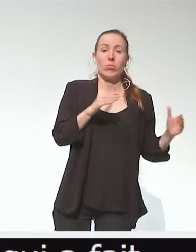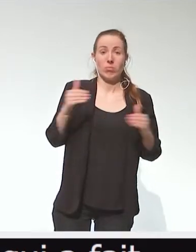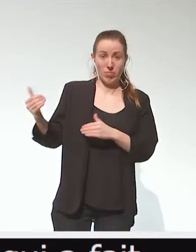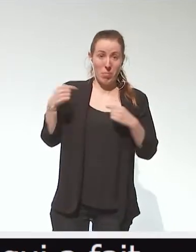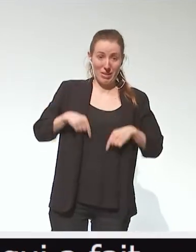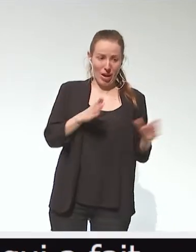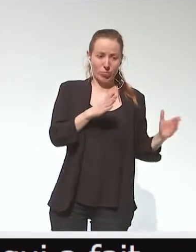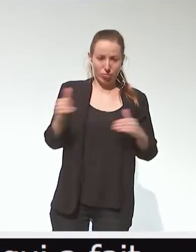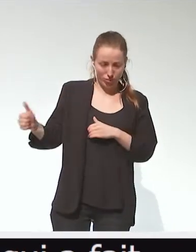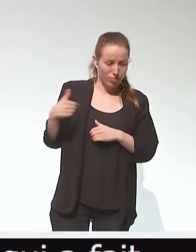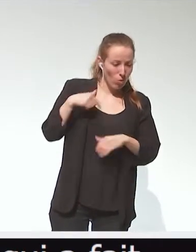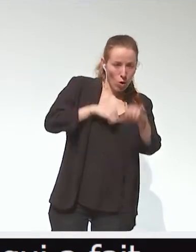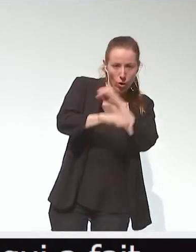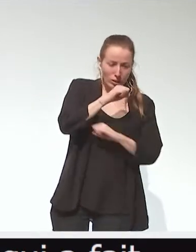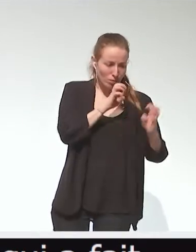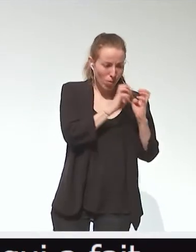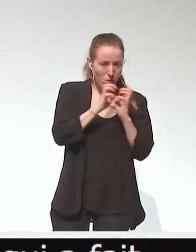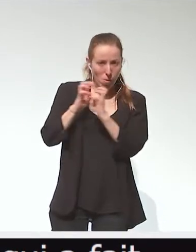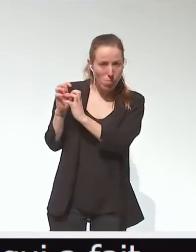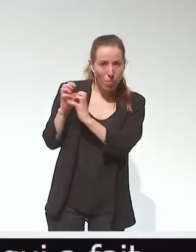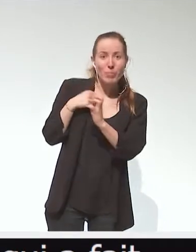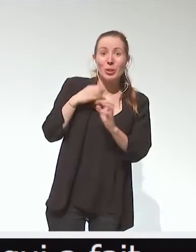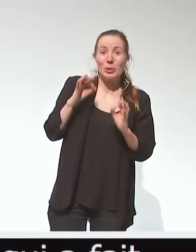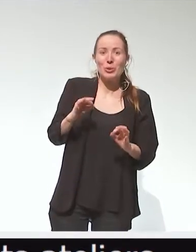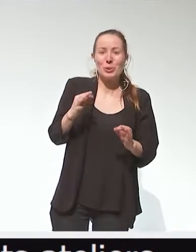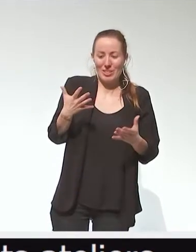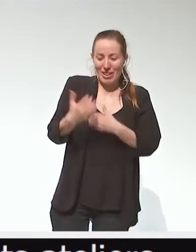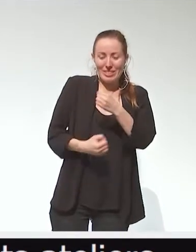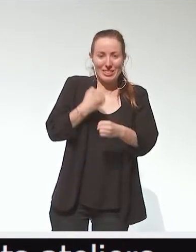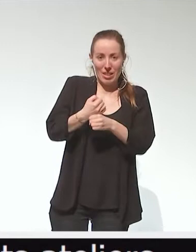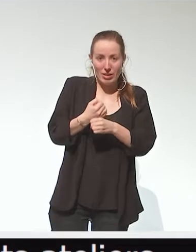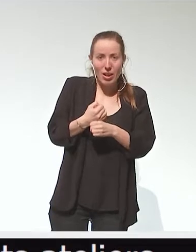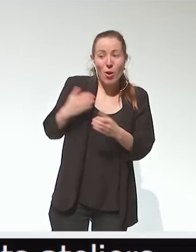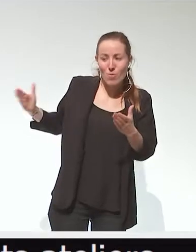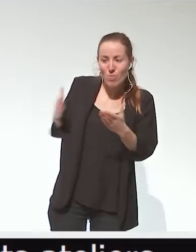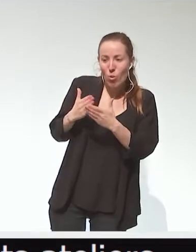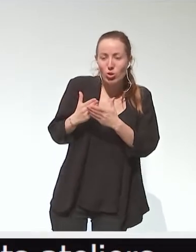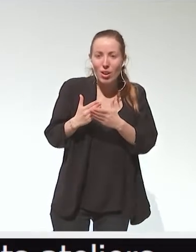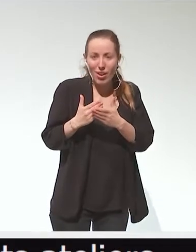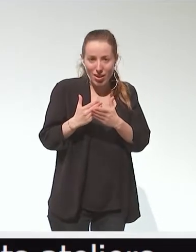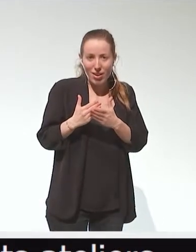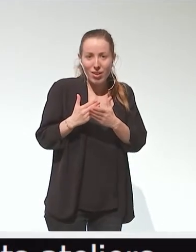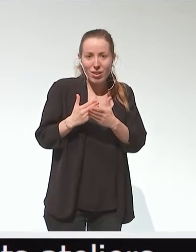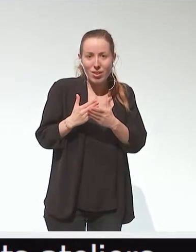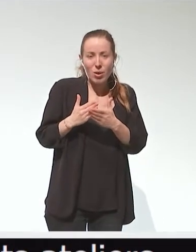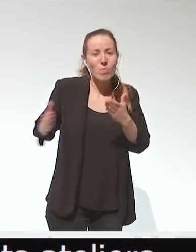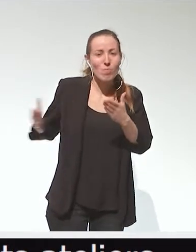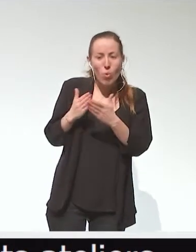completing the design of a job coaching scheme for people. So people with complex disability needs, that we were able to